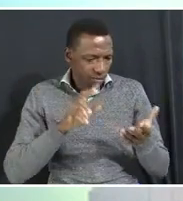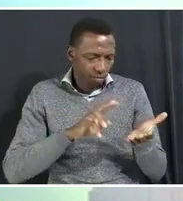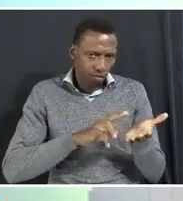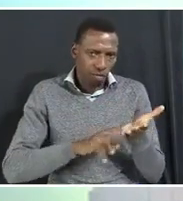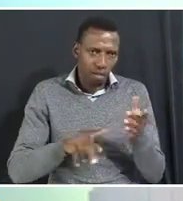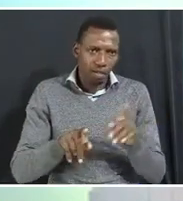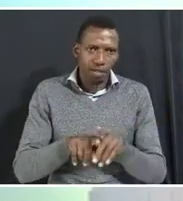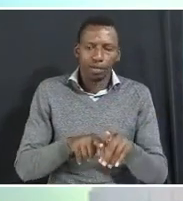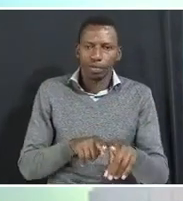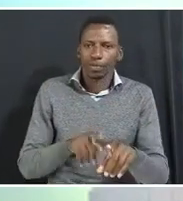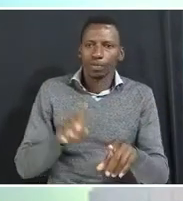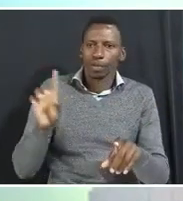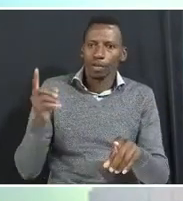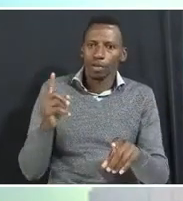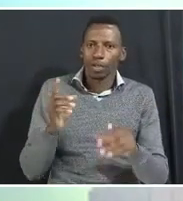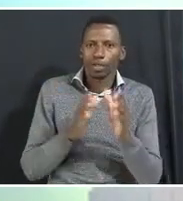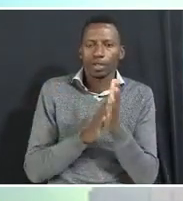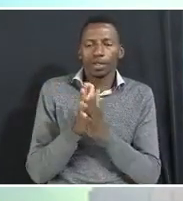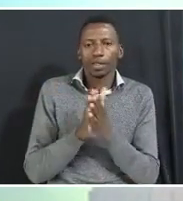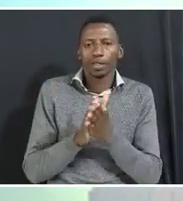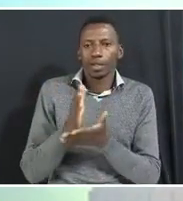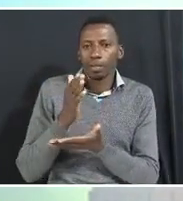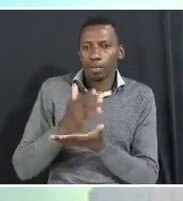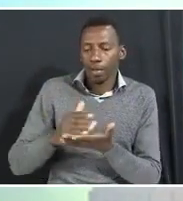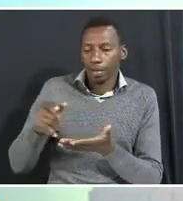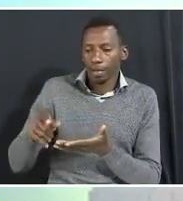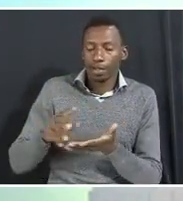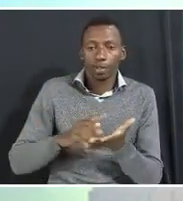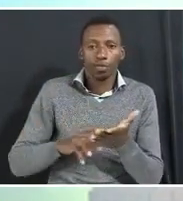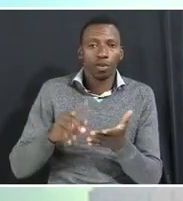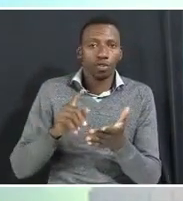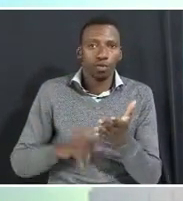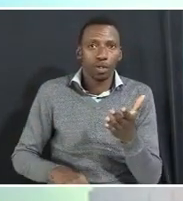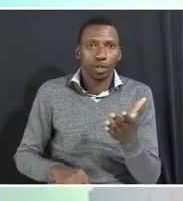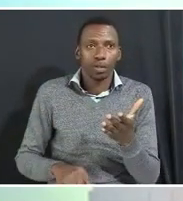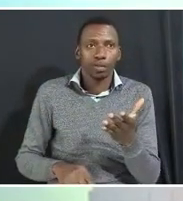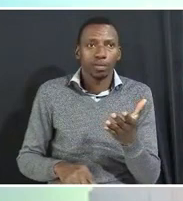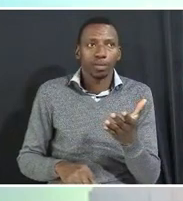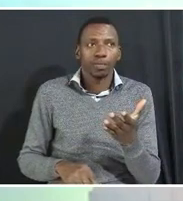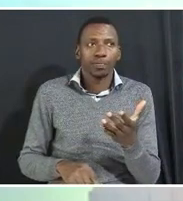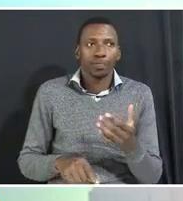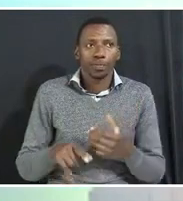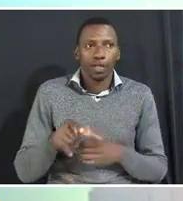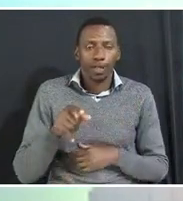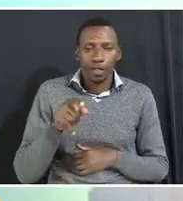of all, the interesting part of this text is the fact that it is set